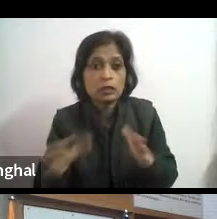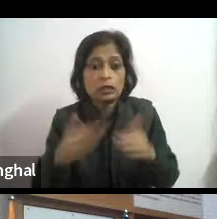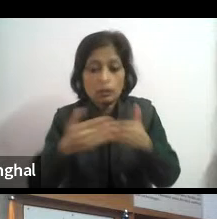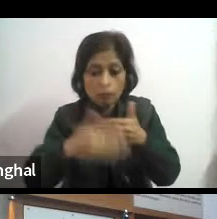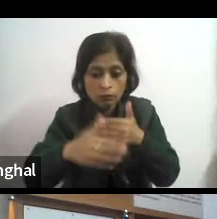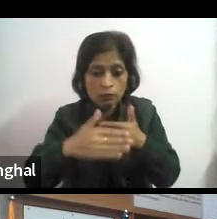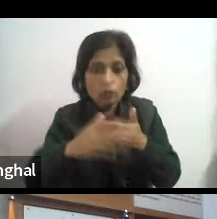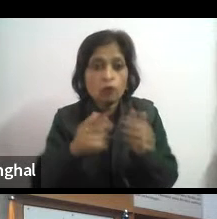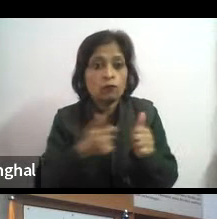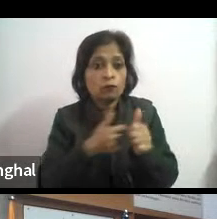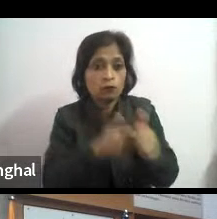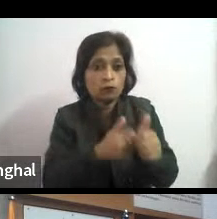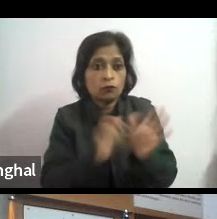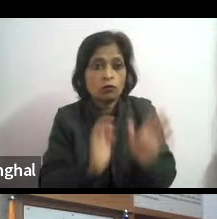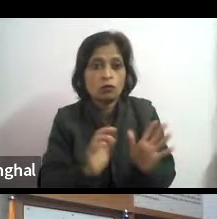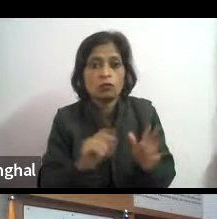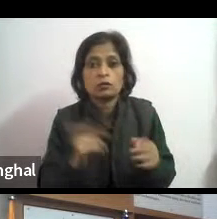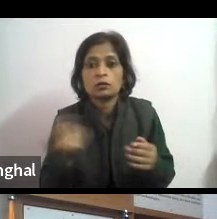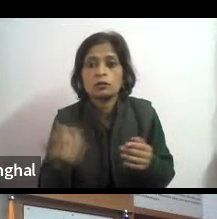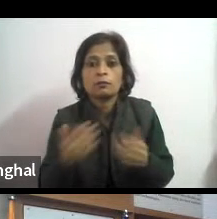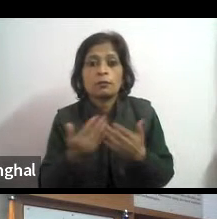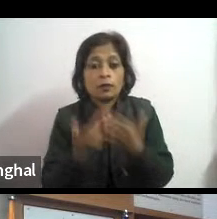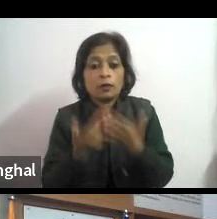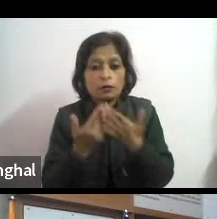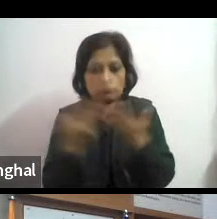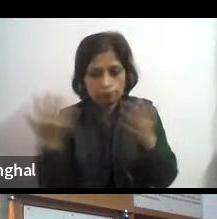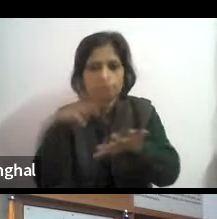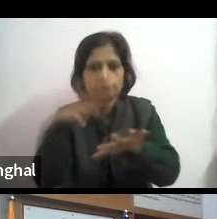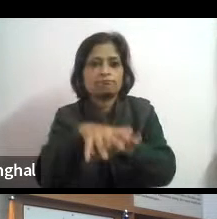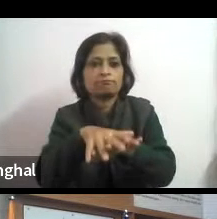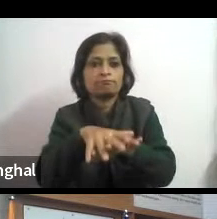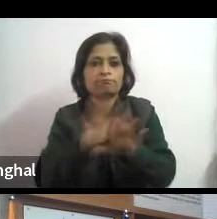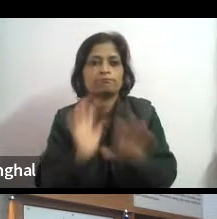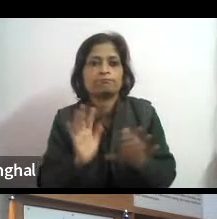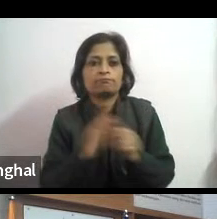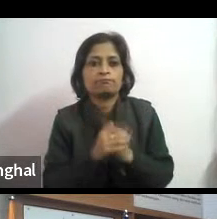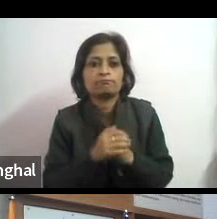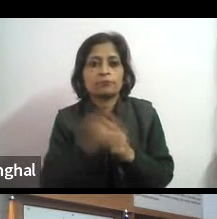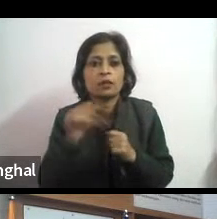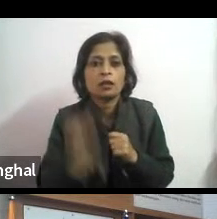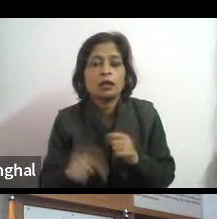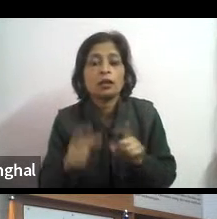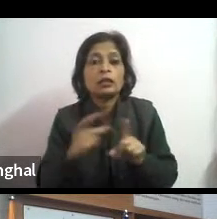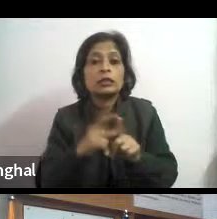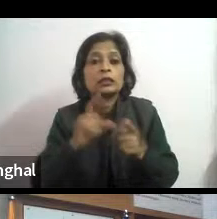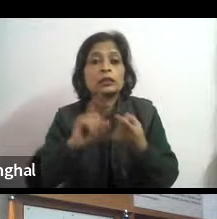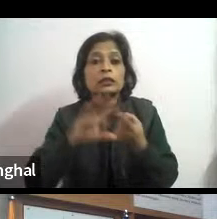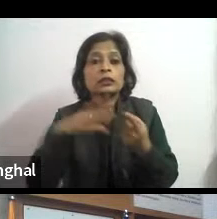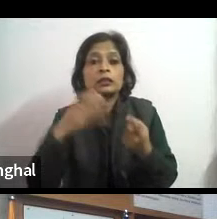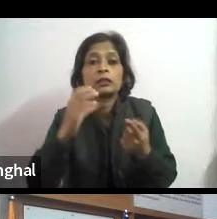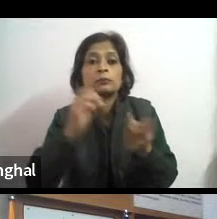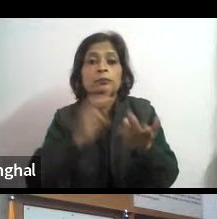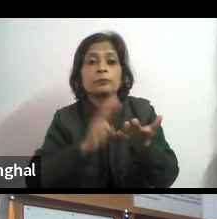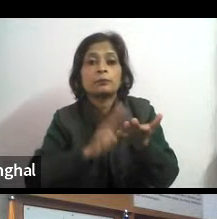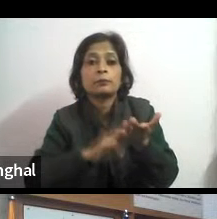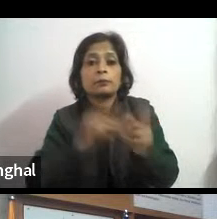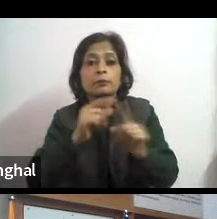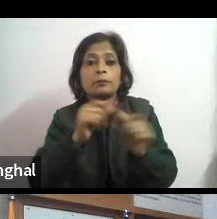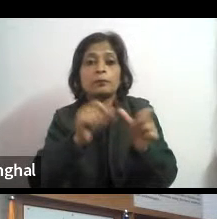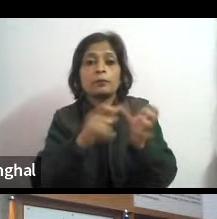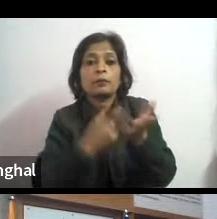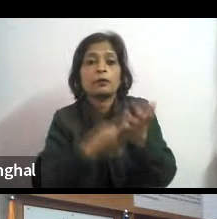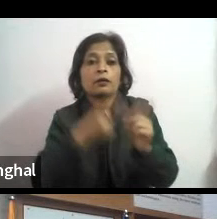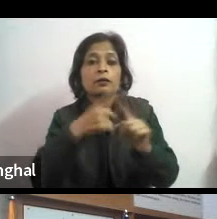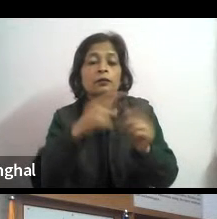be integration of the education. They will now decompartmentalize it. Second thing is